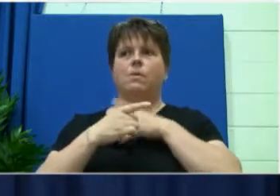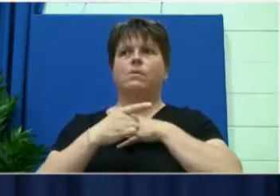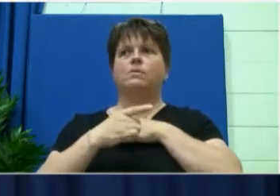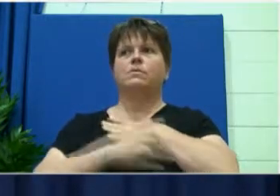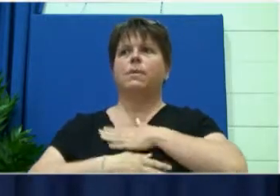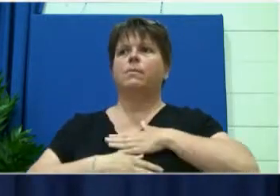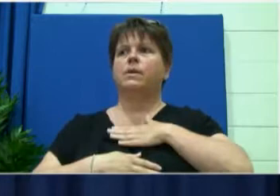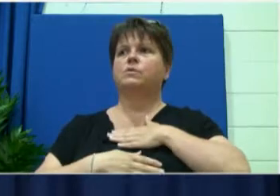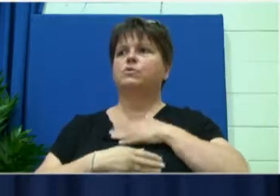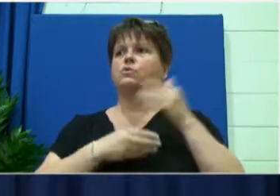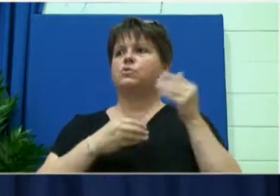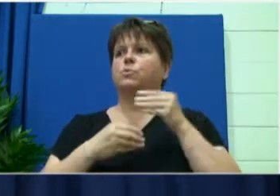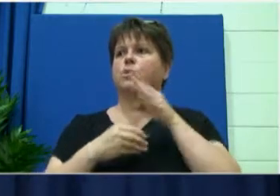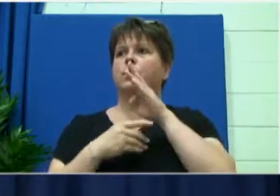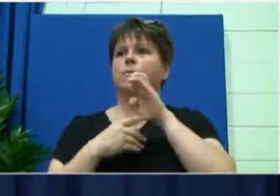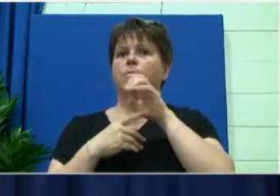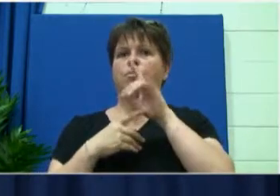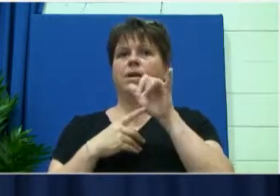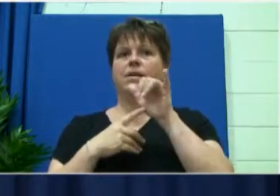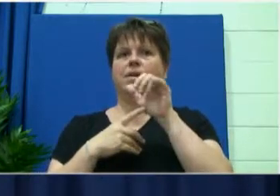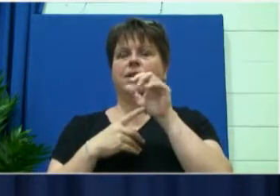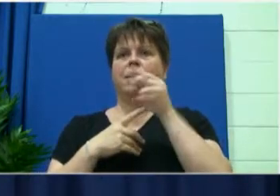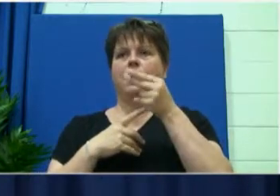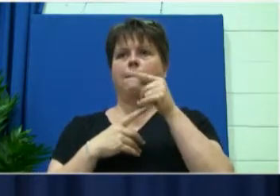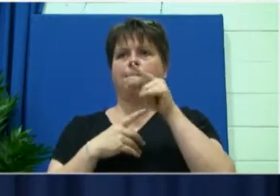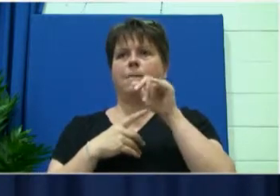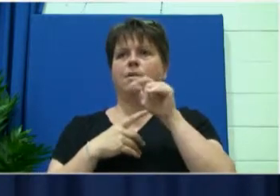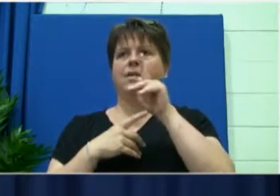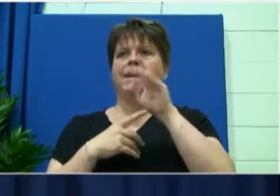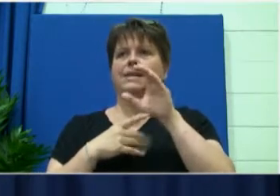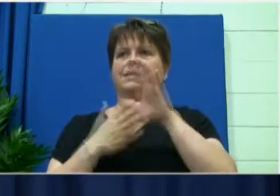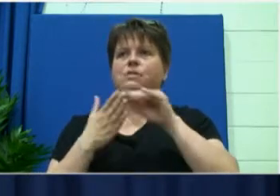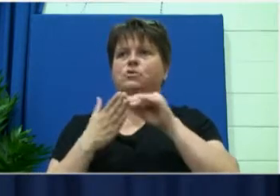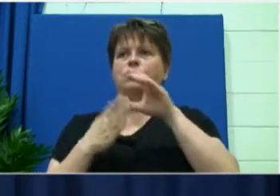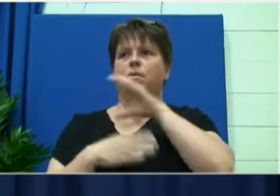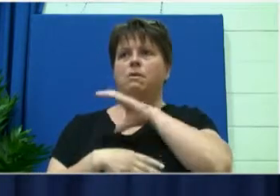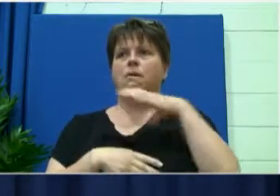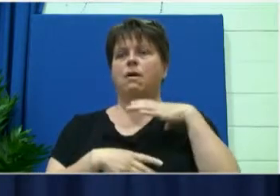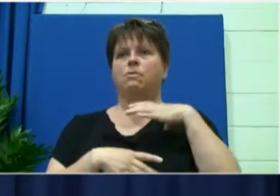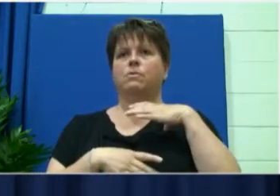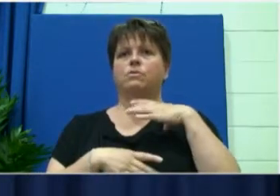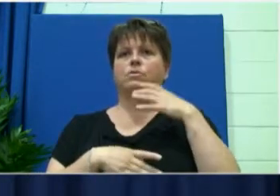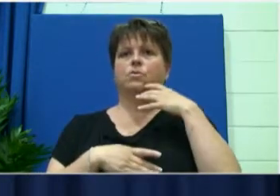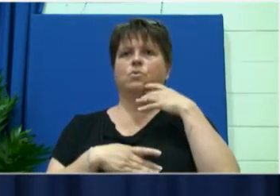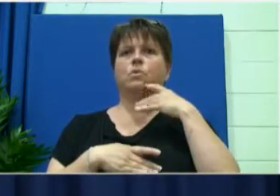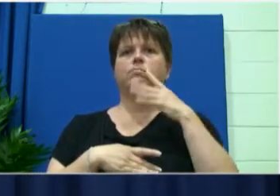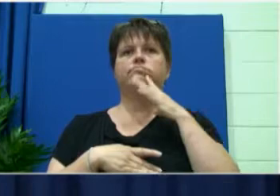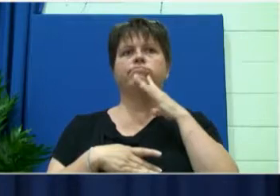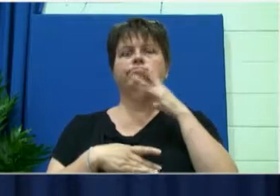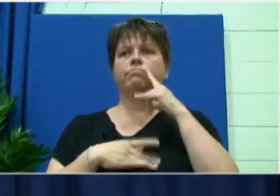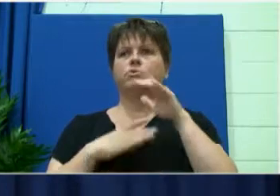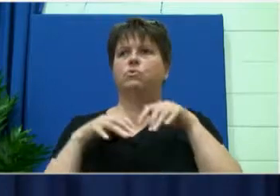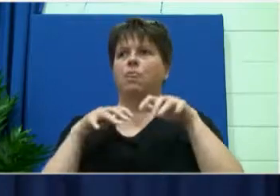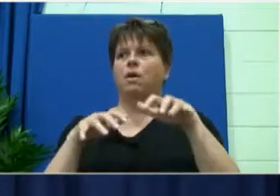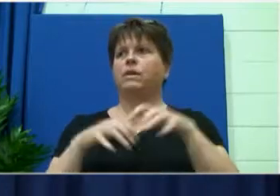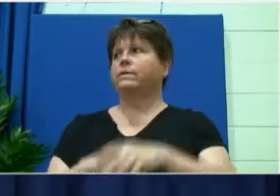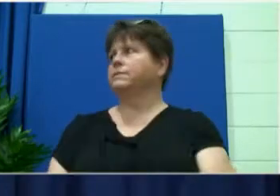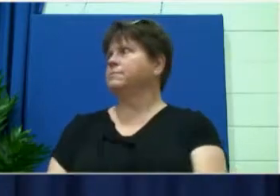podium Brandon Ebmeyer, President of the KC Student Congress, who will address the graduates and audience.